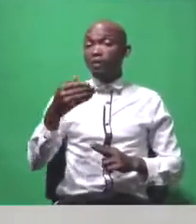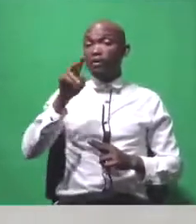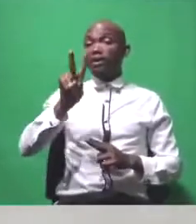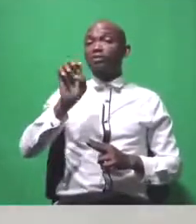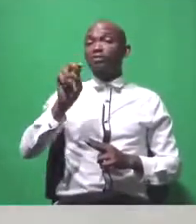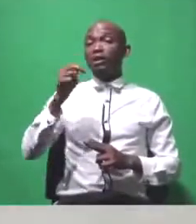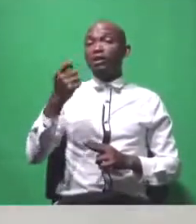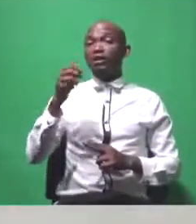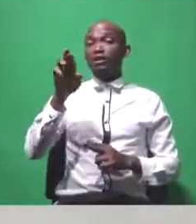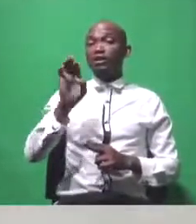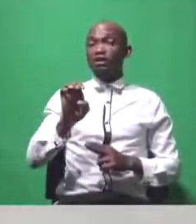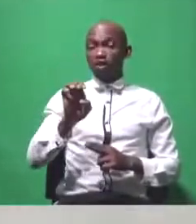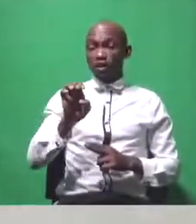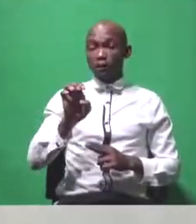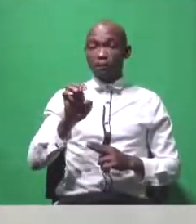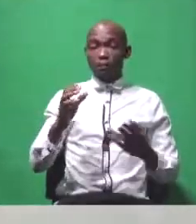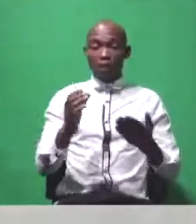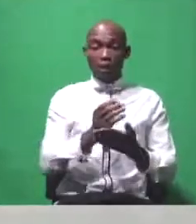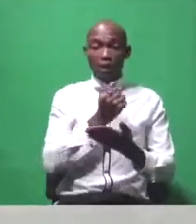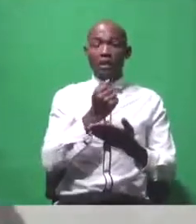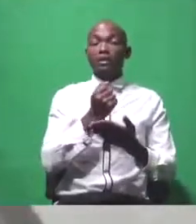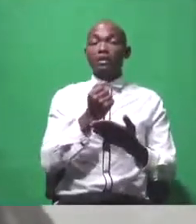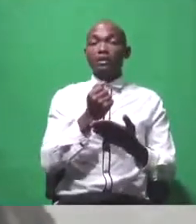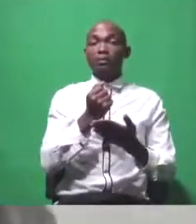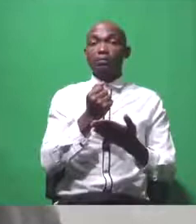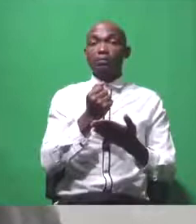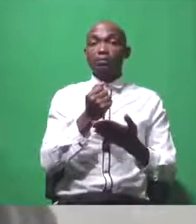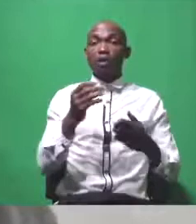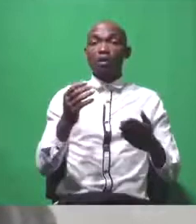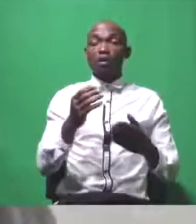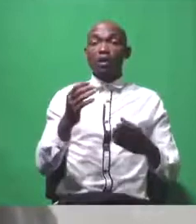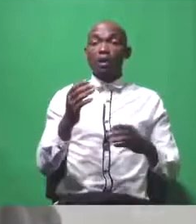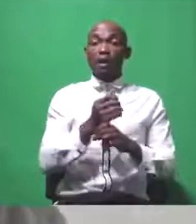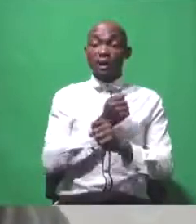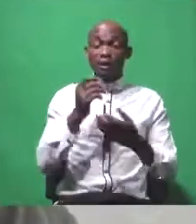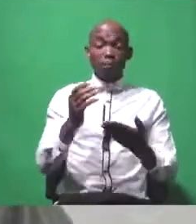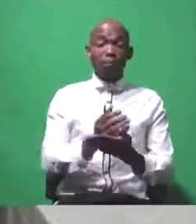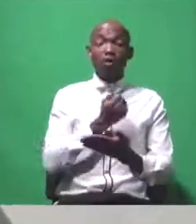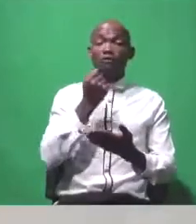venture get a profit or loss, the profit or